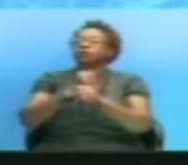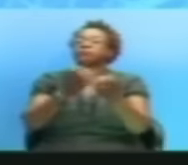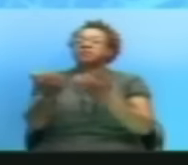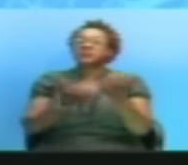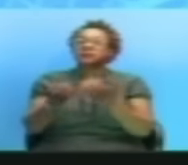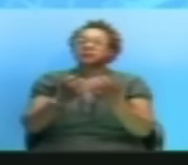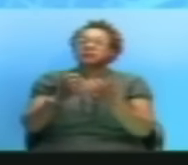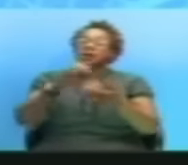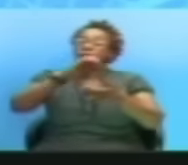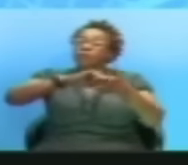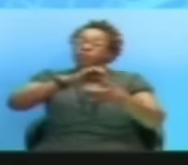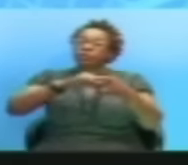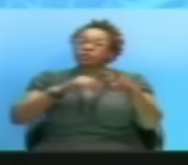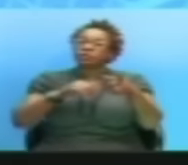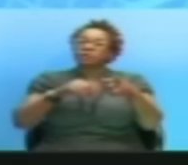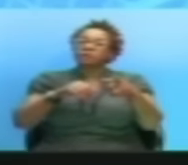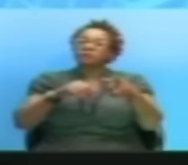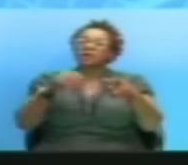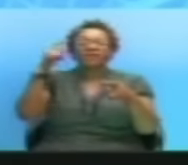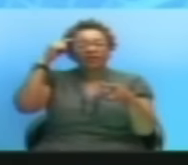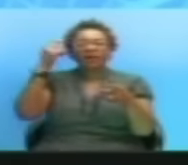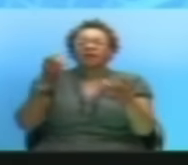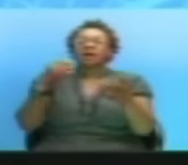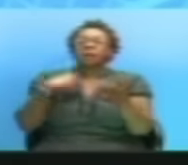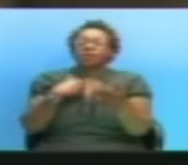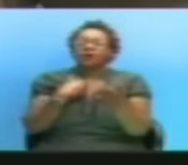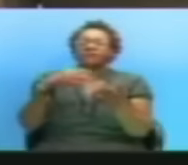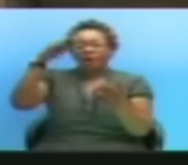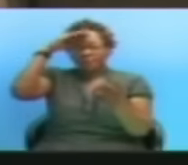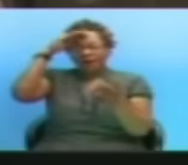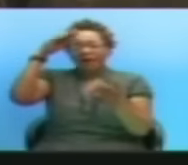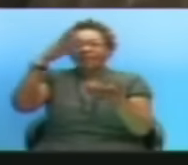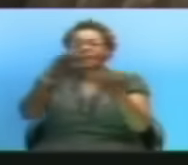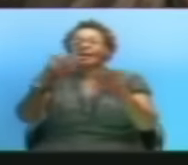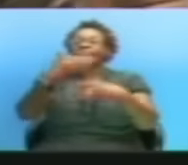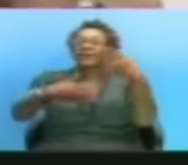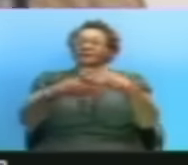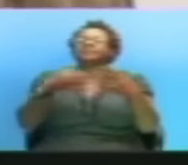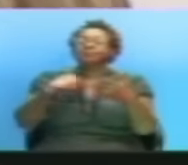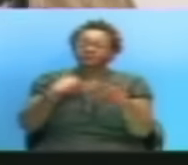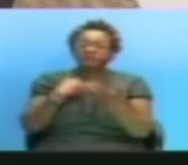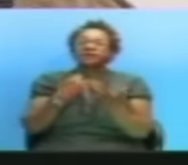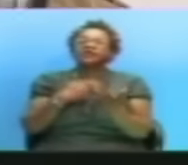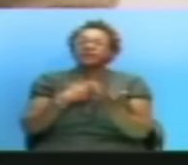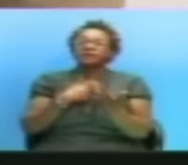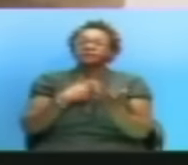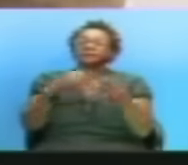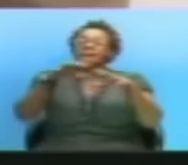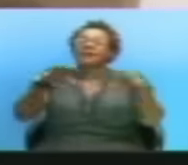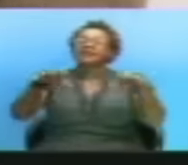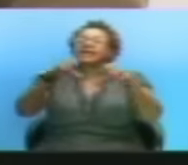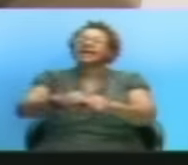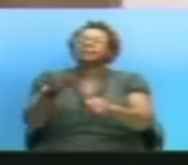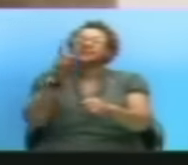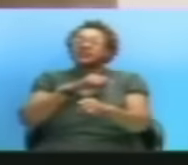up, grabbed, and actually an entertainment joint has been put up there. In fact, those are the ones I've heard even on the ground that the market has been grabbed. Let